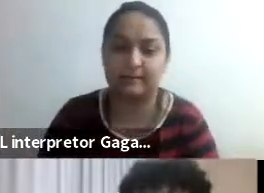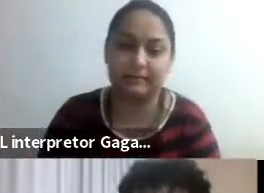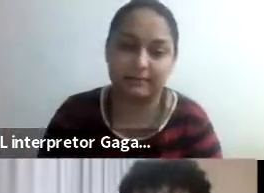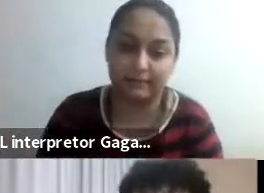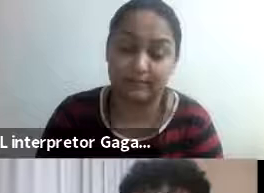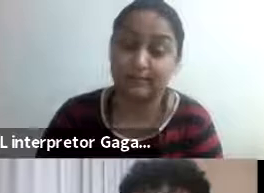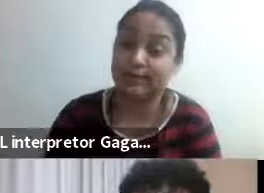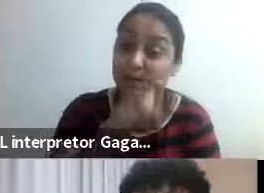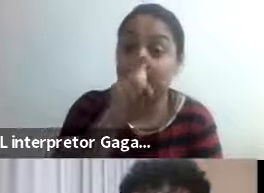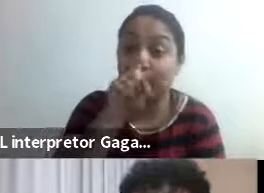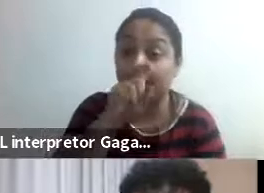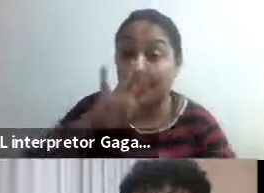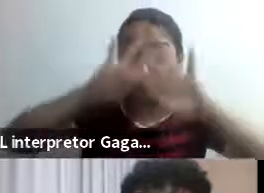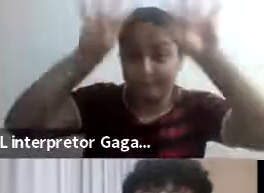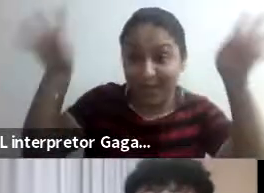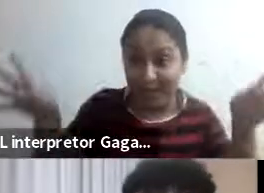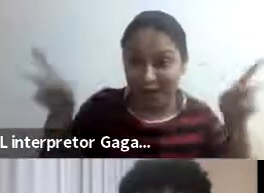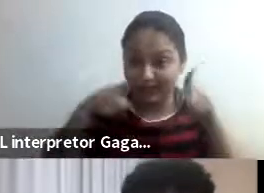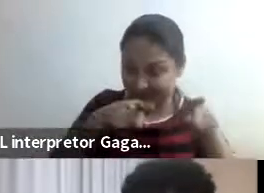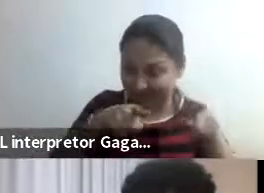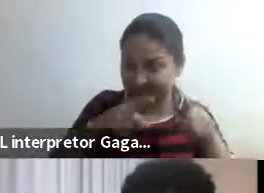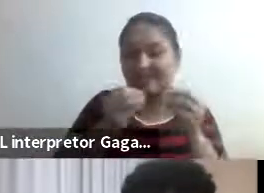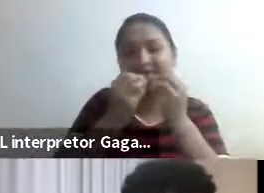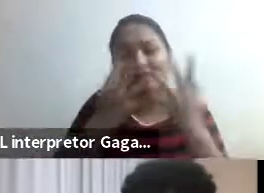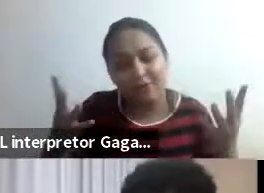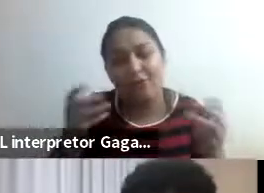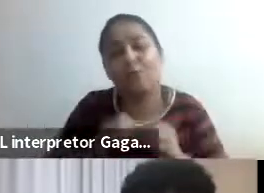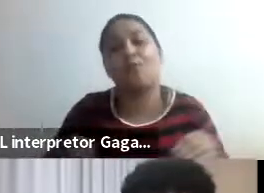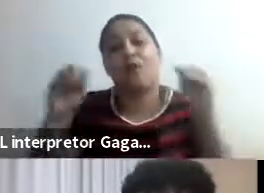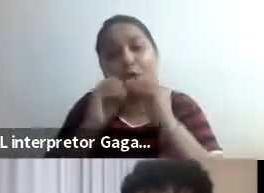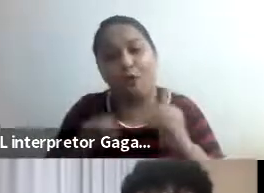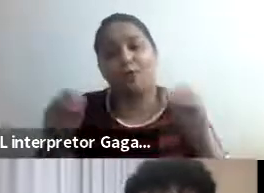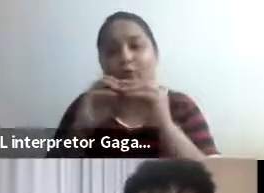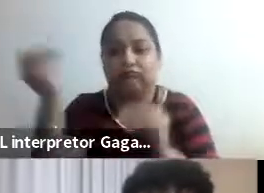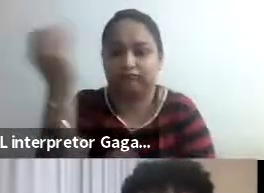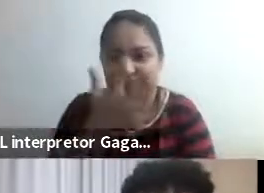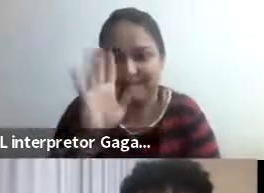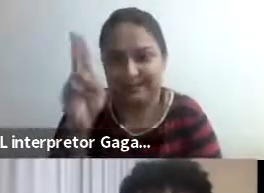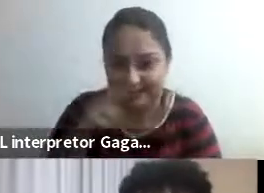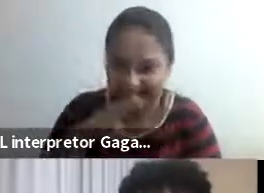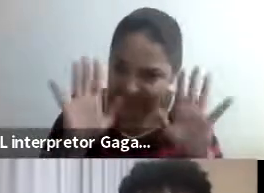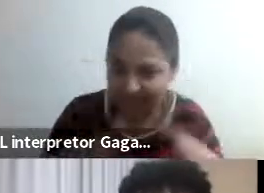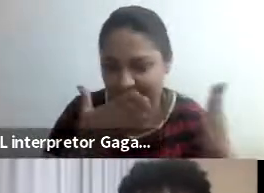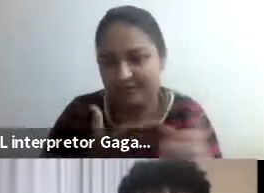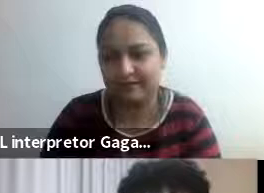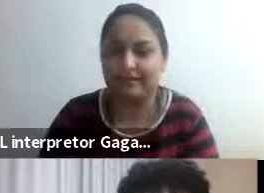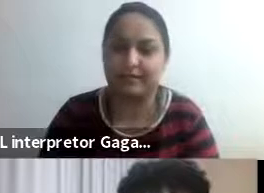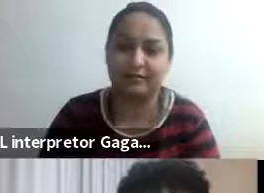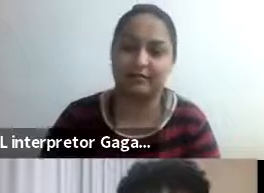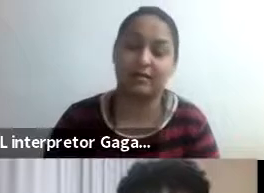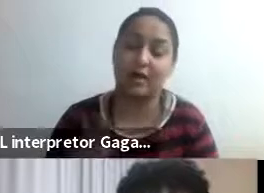So peacocks are a frequently recurring motif in her work. Here you will notice